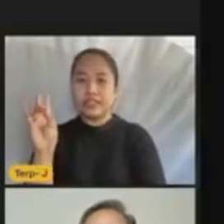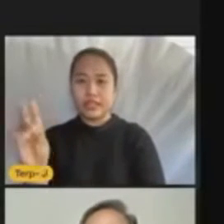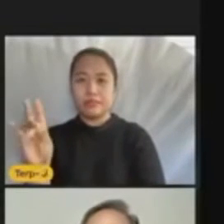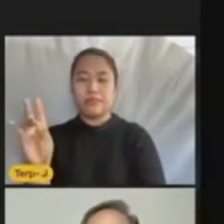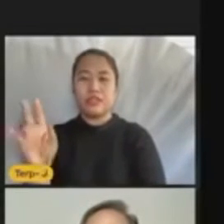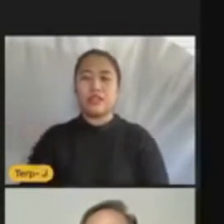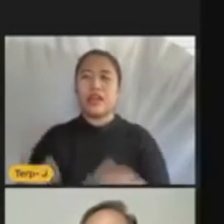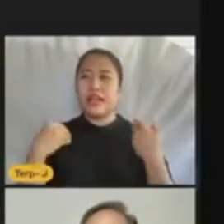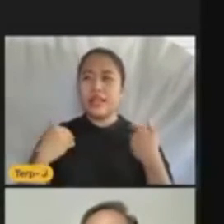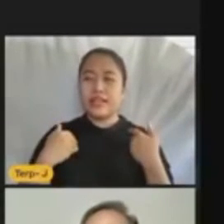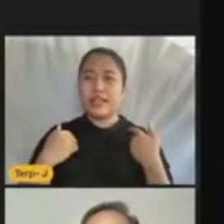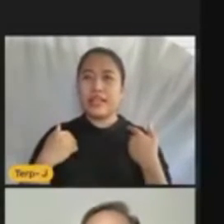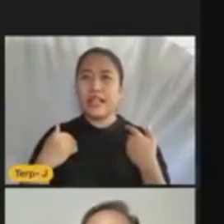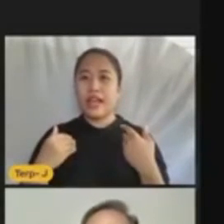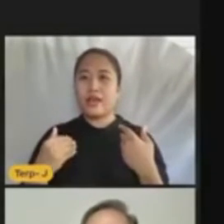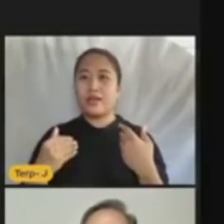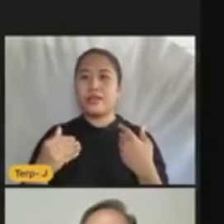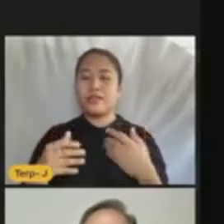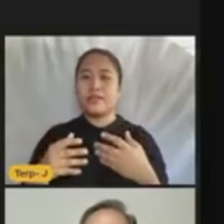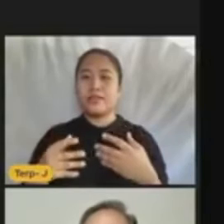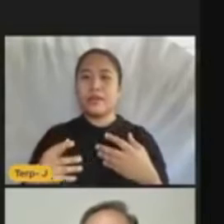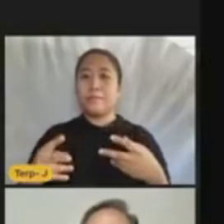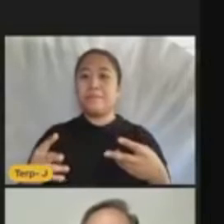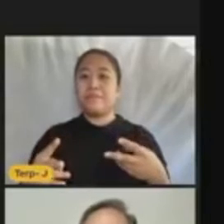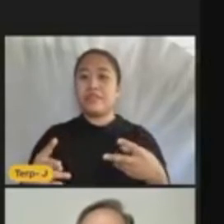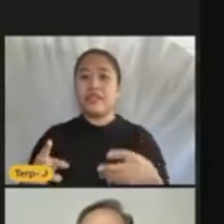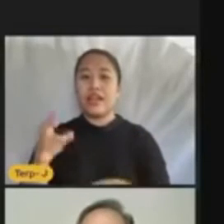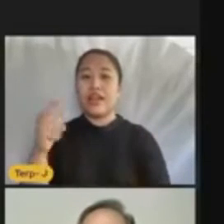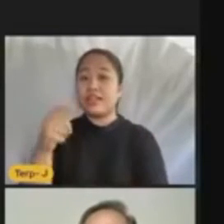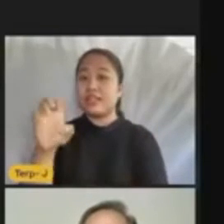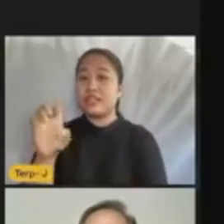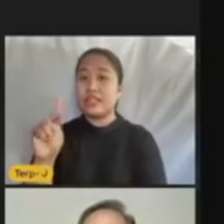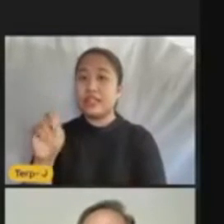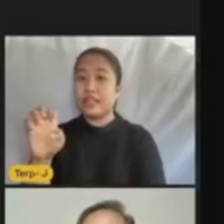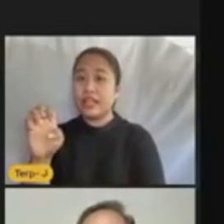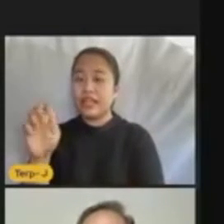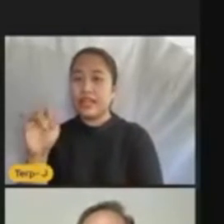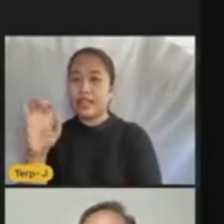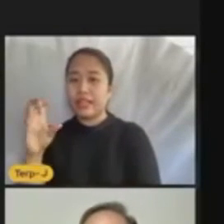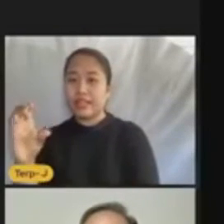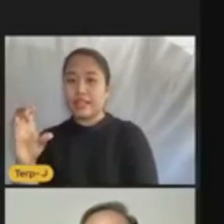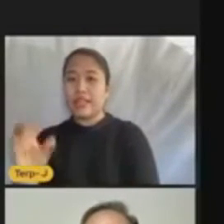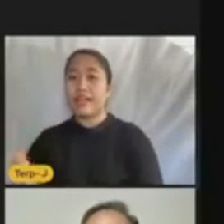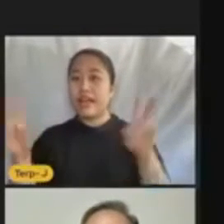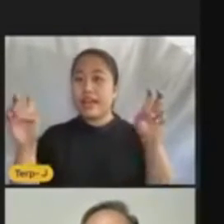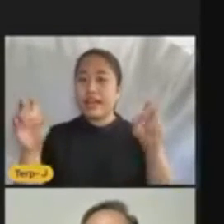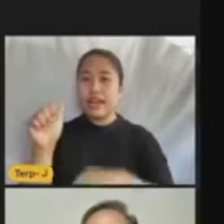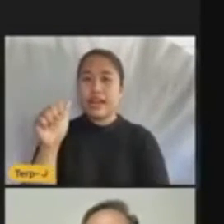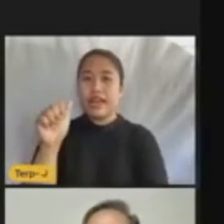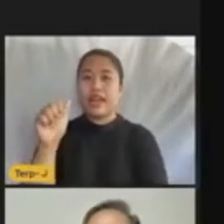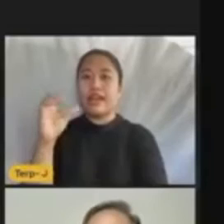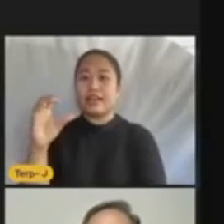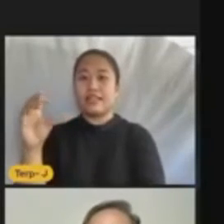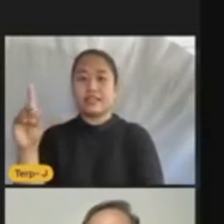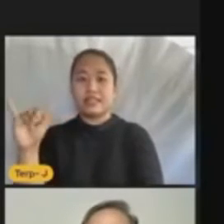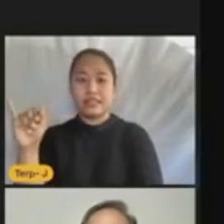was nothing the mother or father did to have a child with Down syndrome. Most common type is the non-disjunction, which accounts for